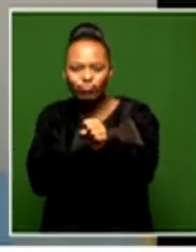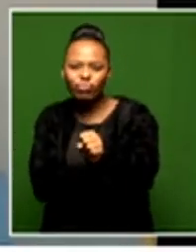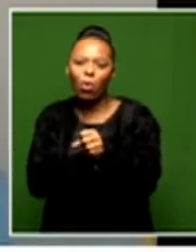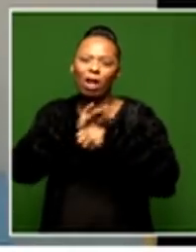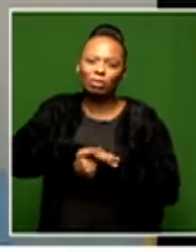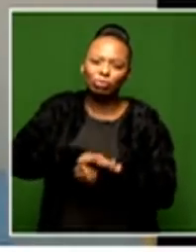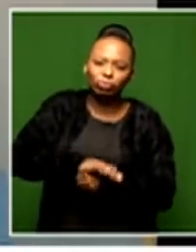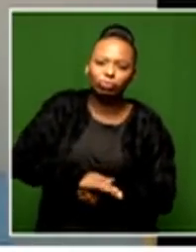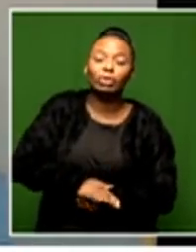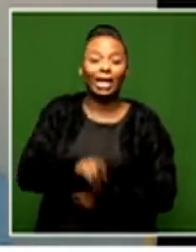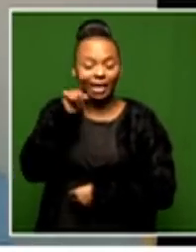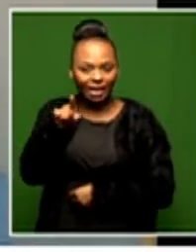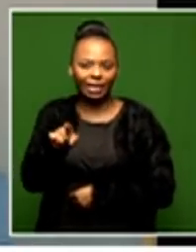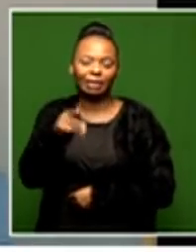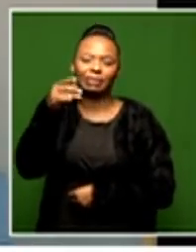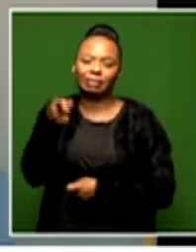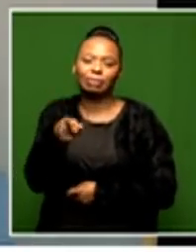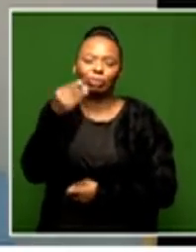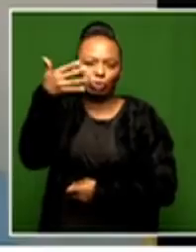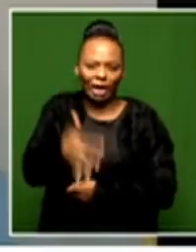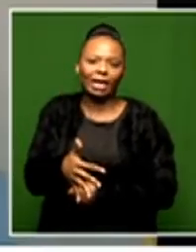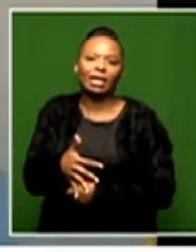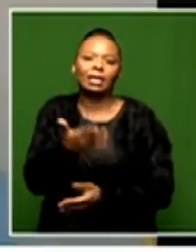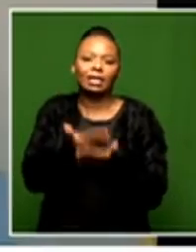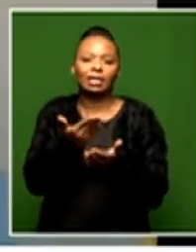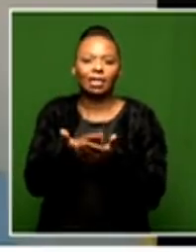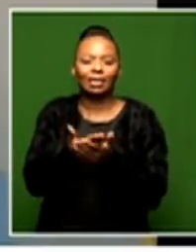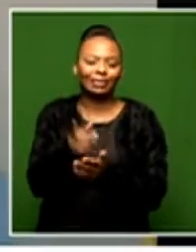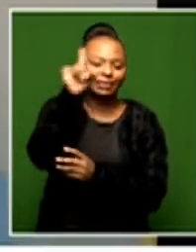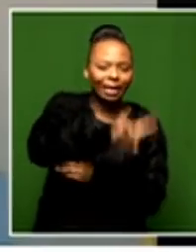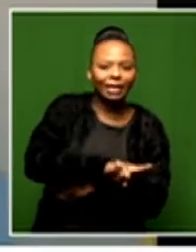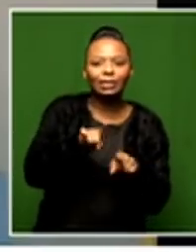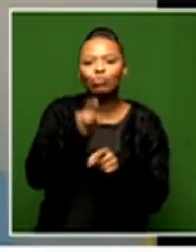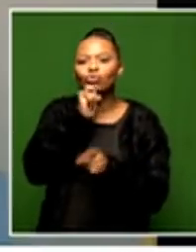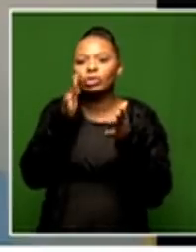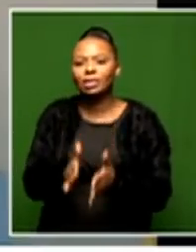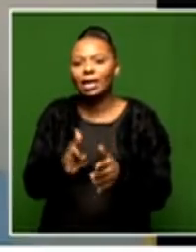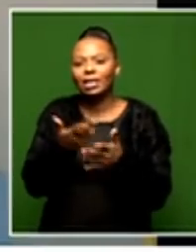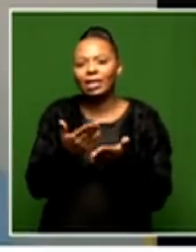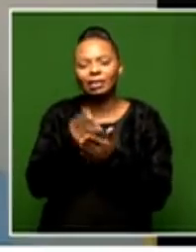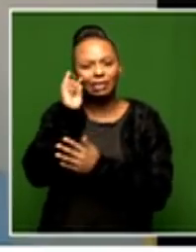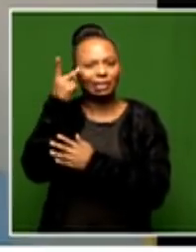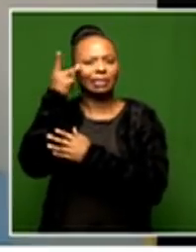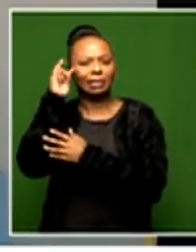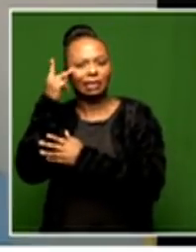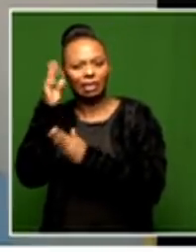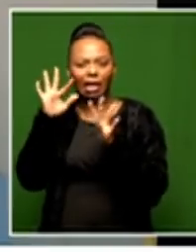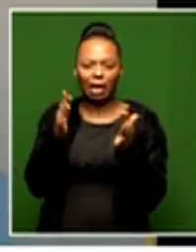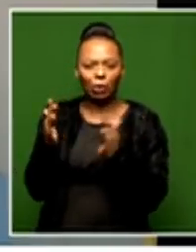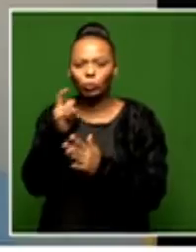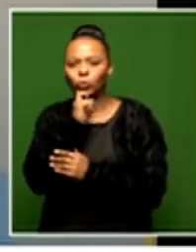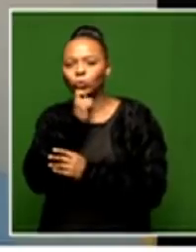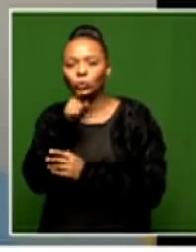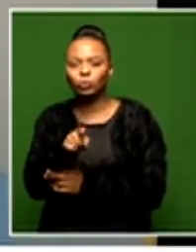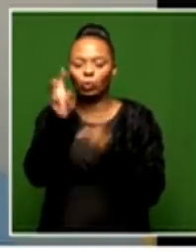Eskom's facing means that the cost at any particular time of day to any user may change considerably from day to day